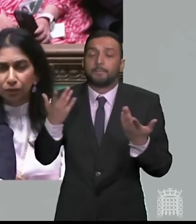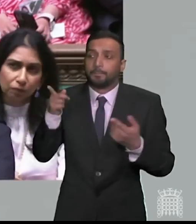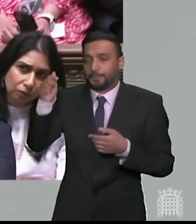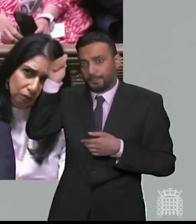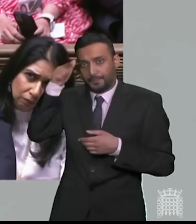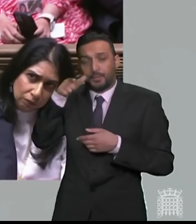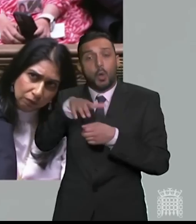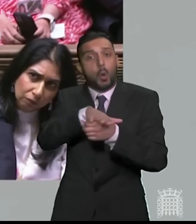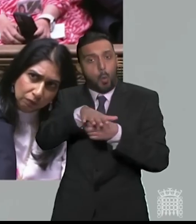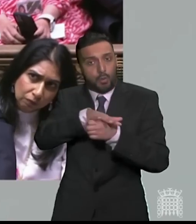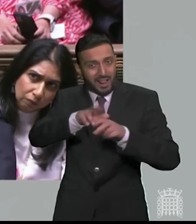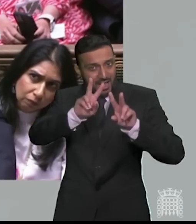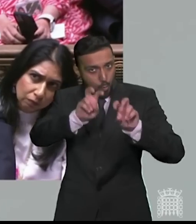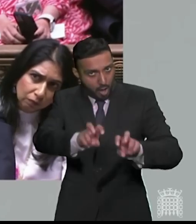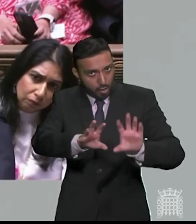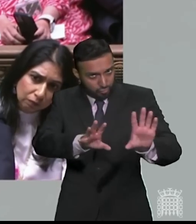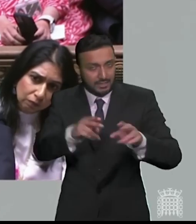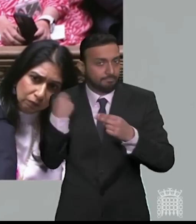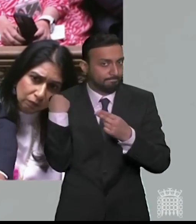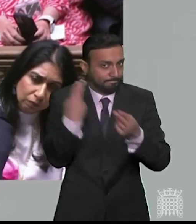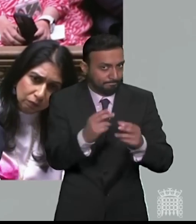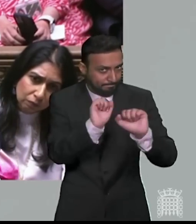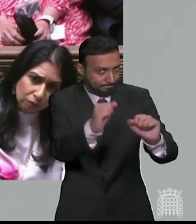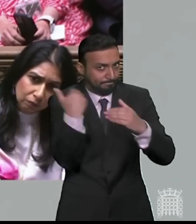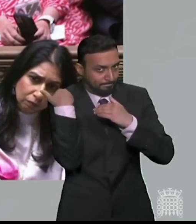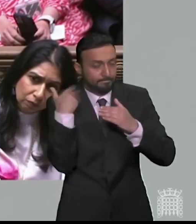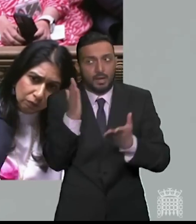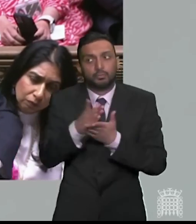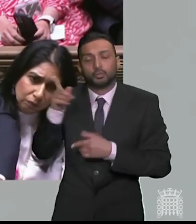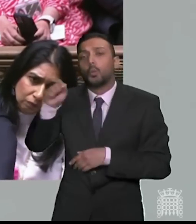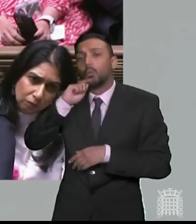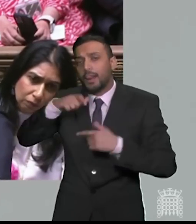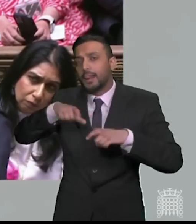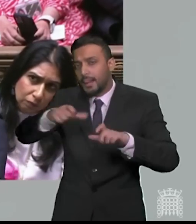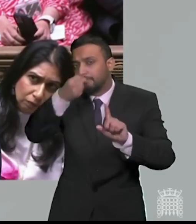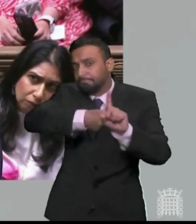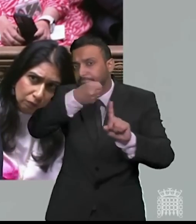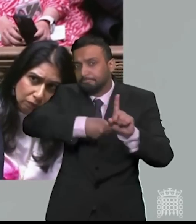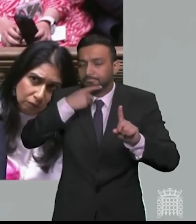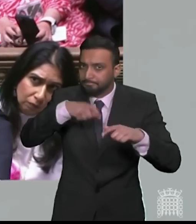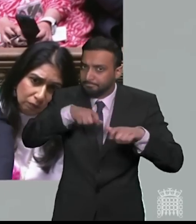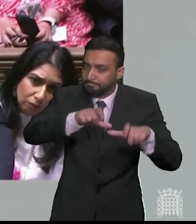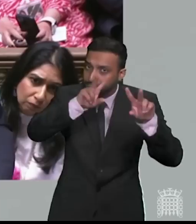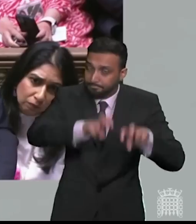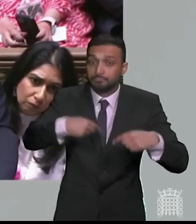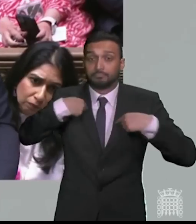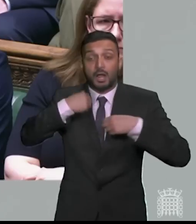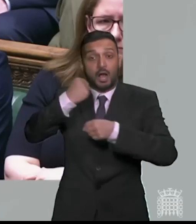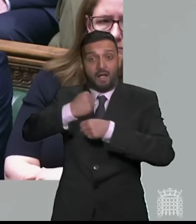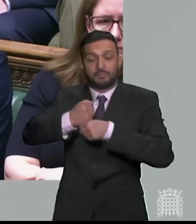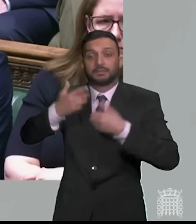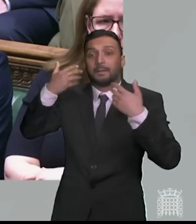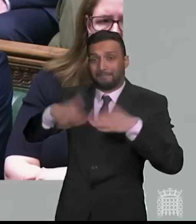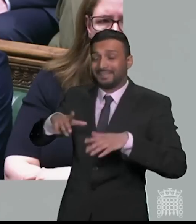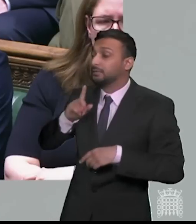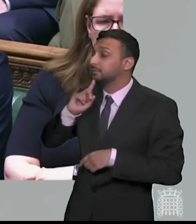inquiries, and I have no doubt that he will continue to encourage them to do so. For the government's part, we've commissioned the relevant inspectorate to examine